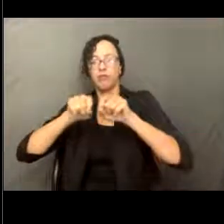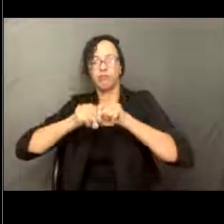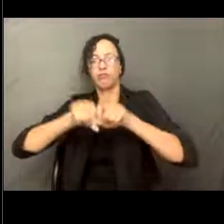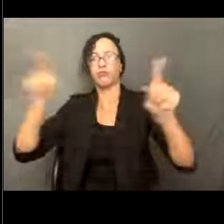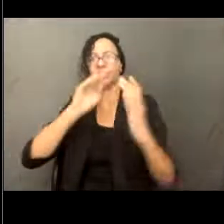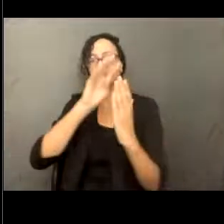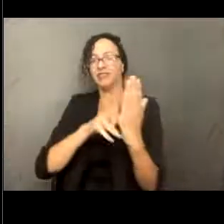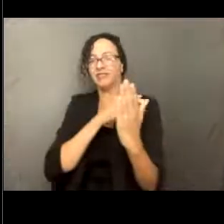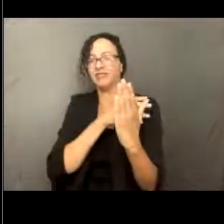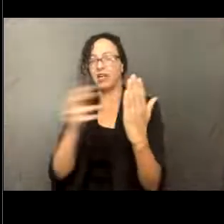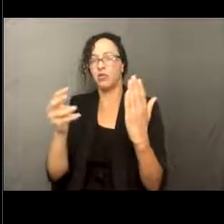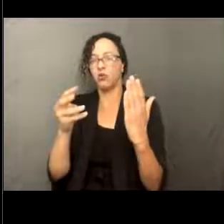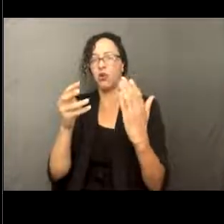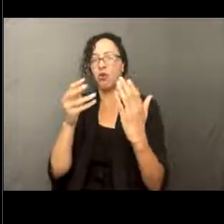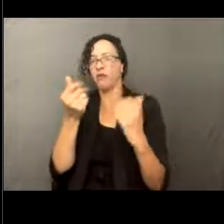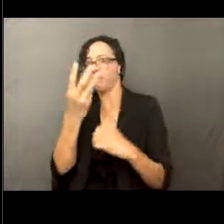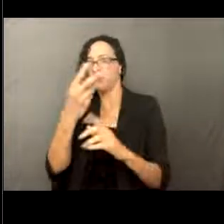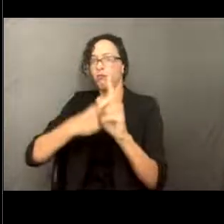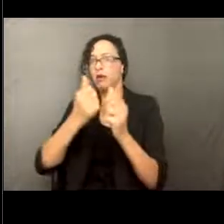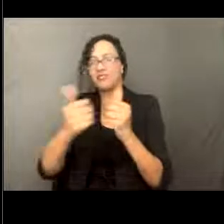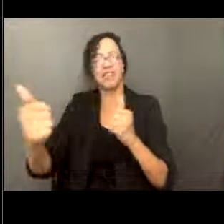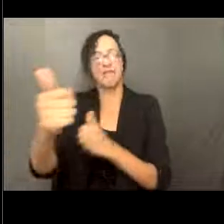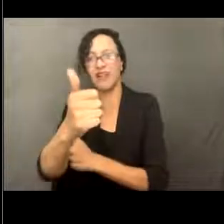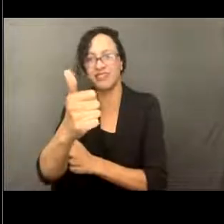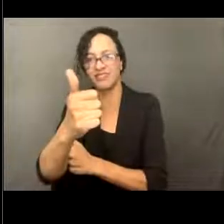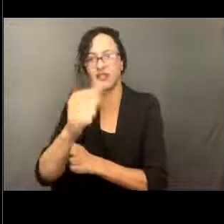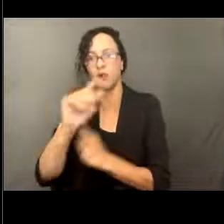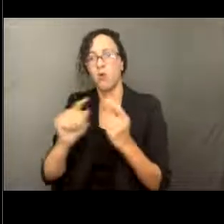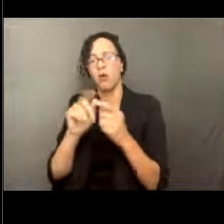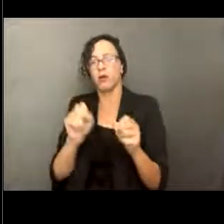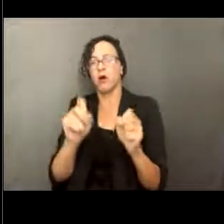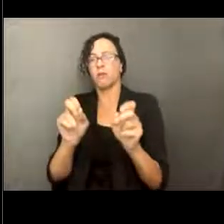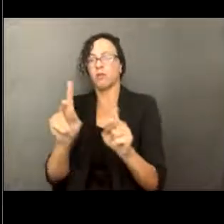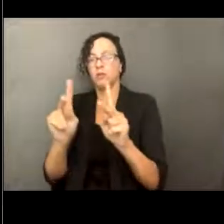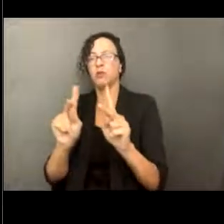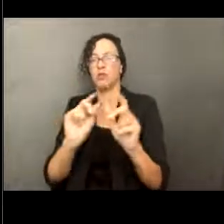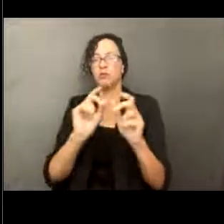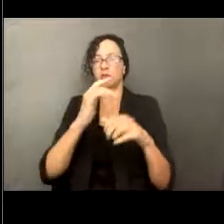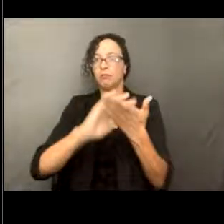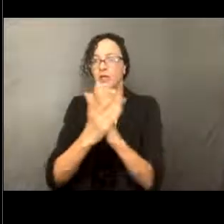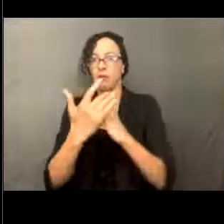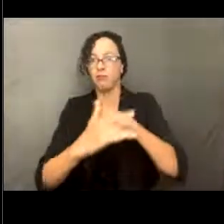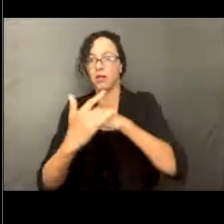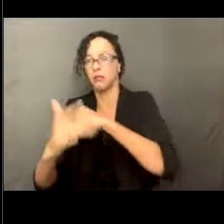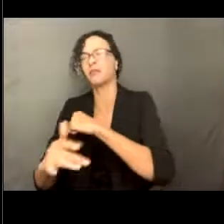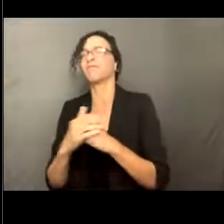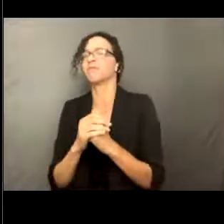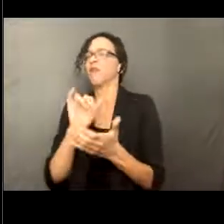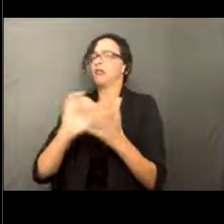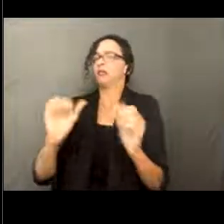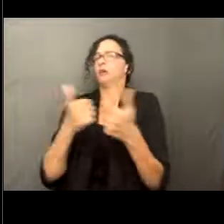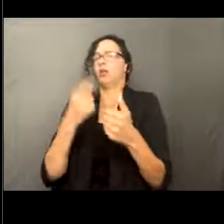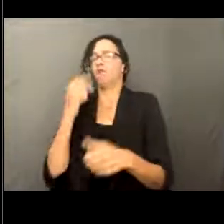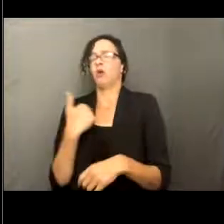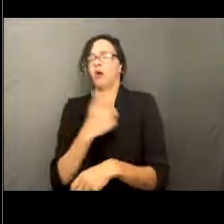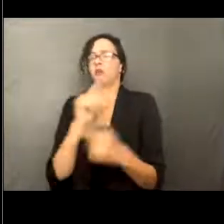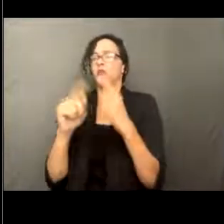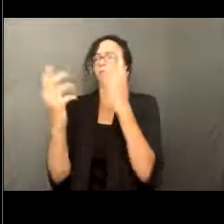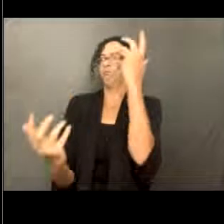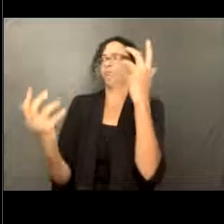months in advance for when those opportunities were going to be available, and that makes it a little challenging for us to align our program deadlines. But we